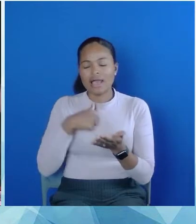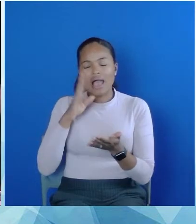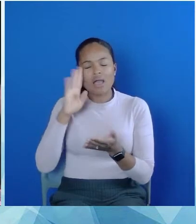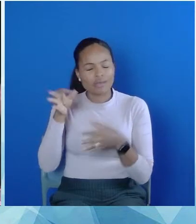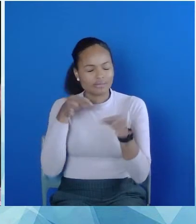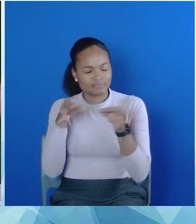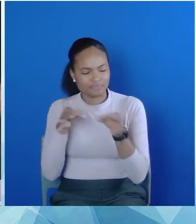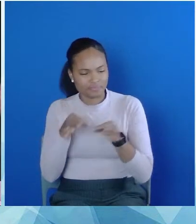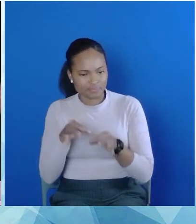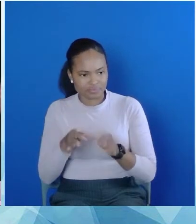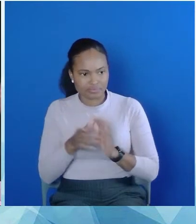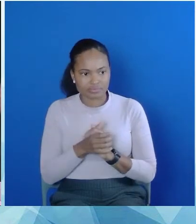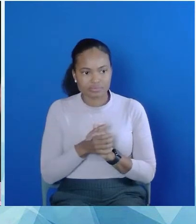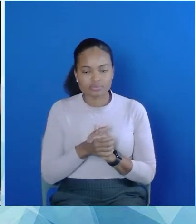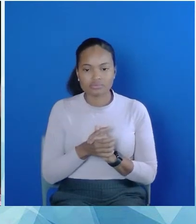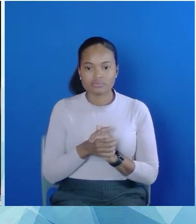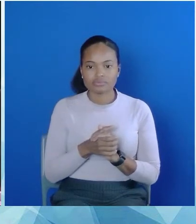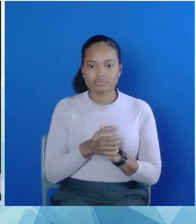background.